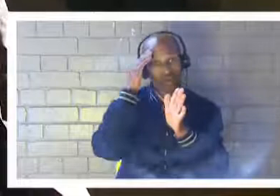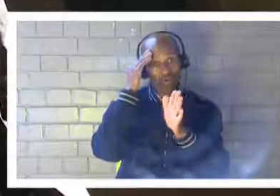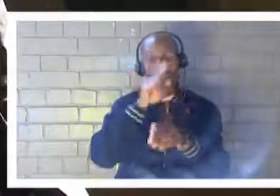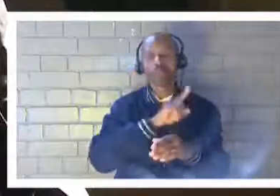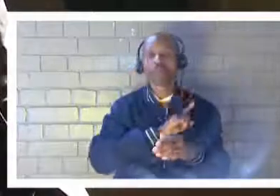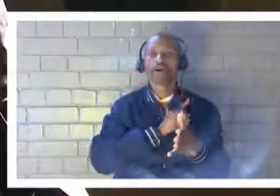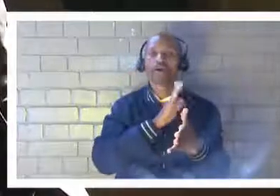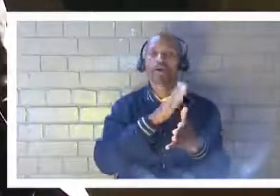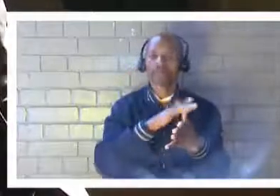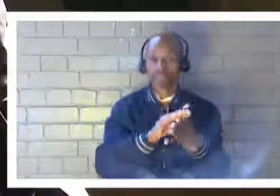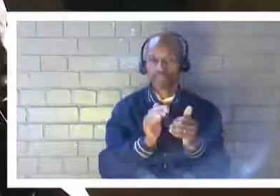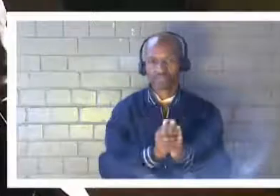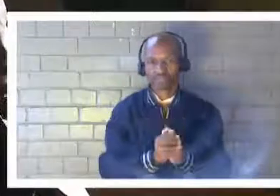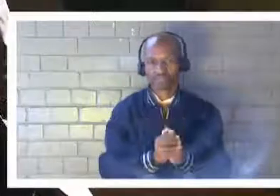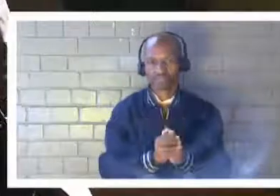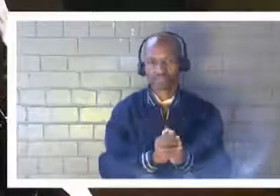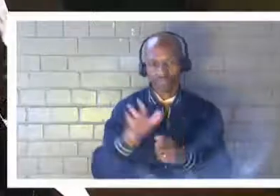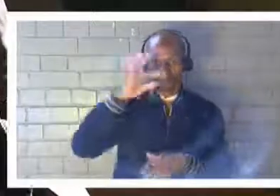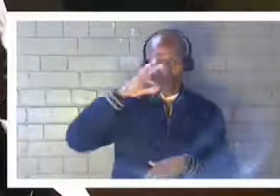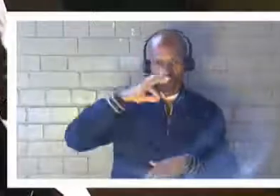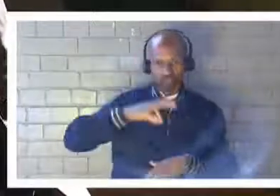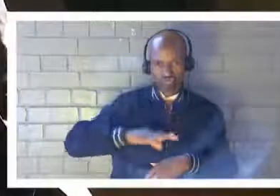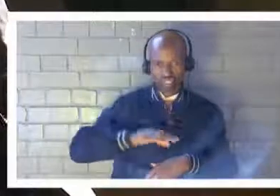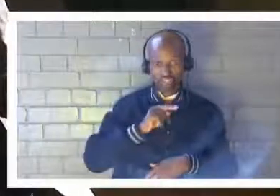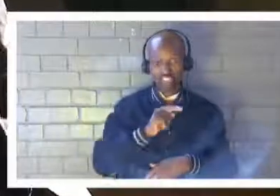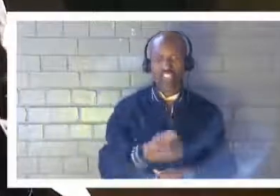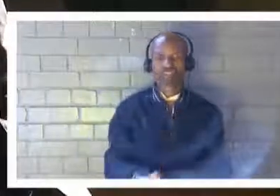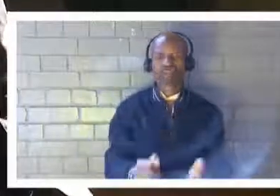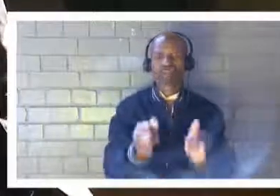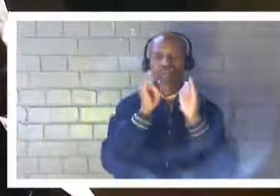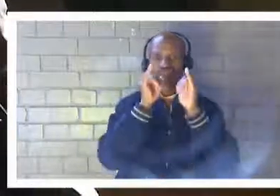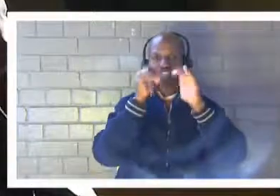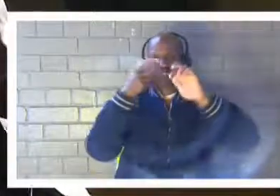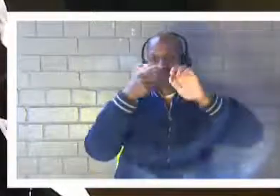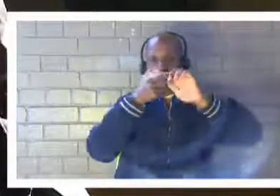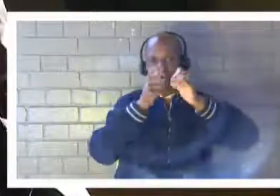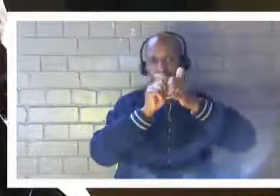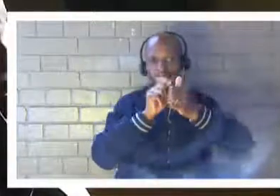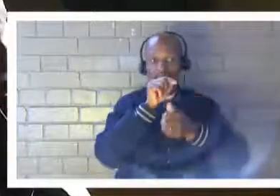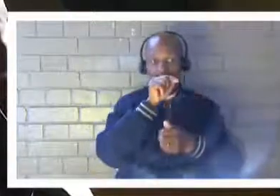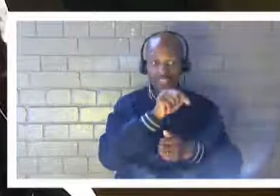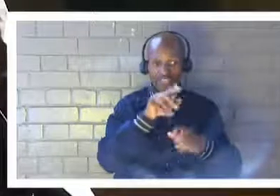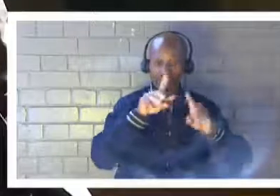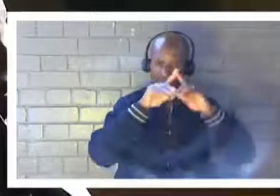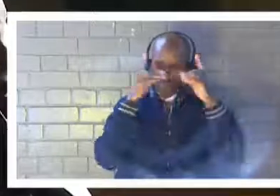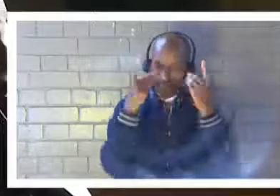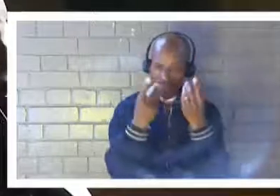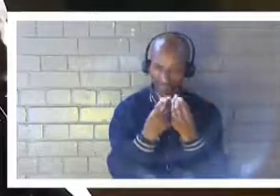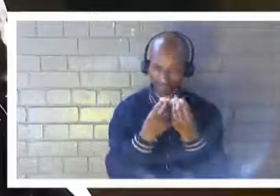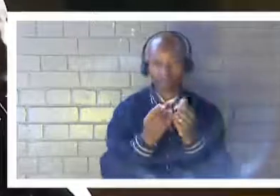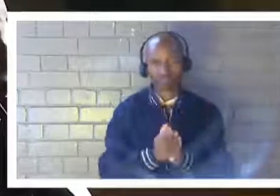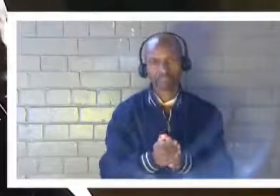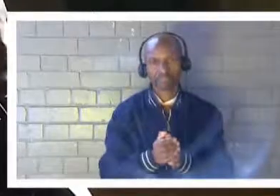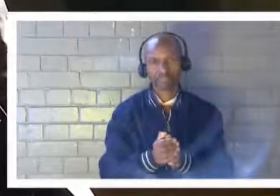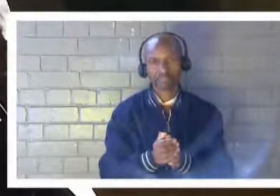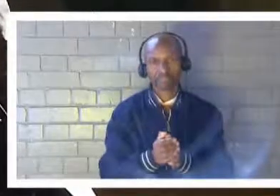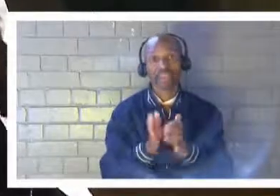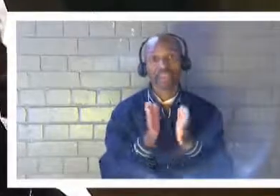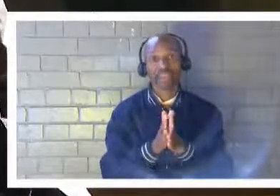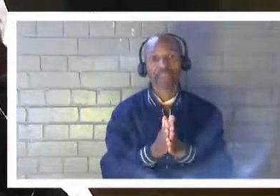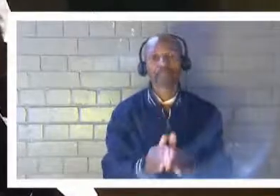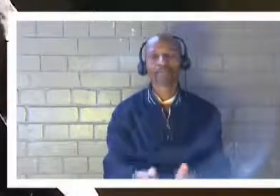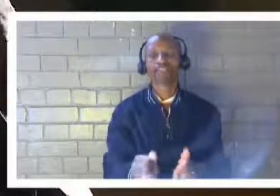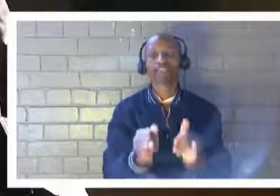fact that a budget is a serious problem in this department. And being